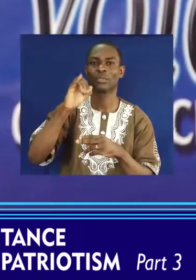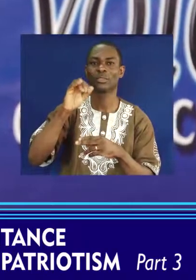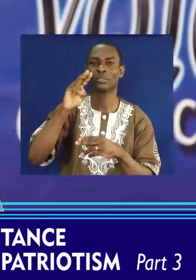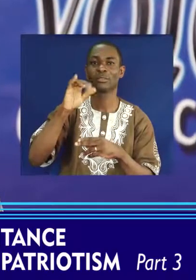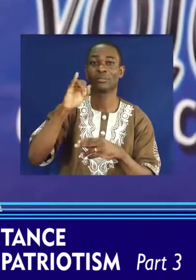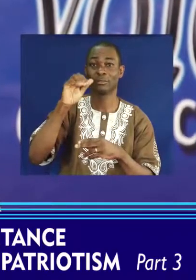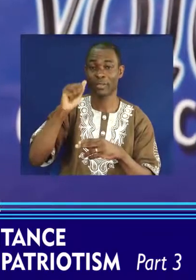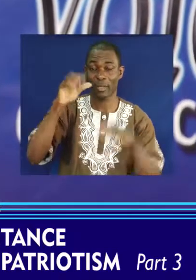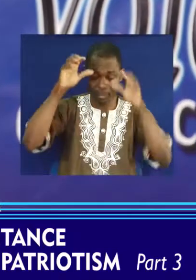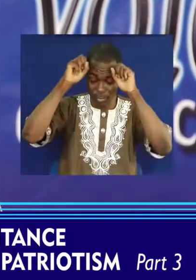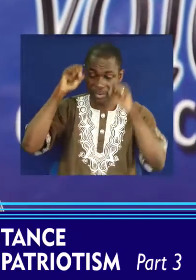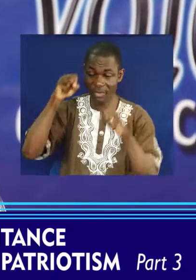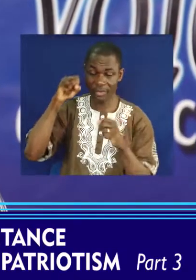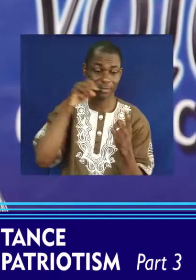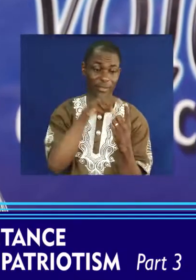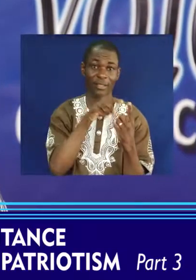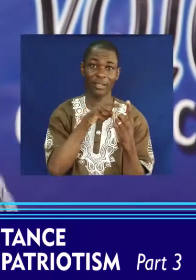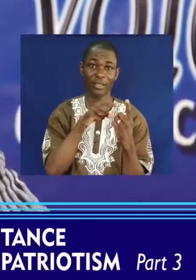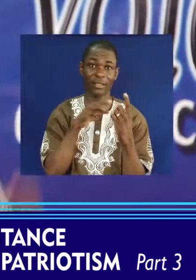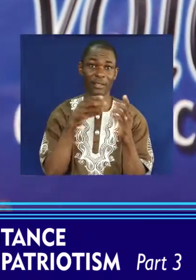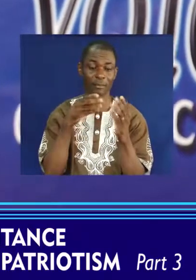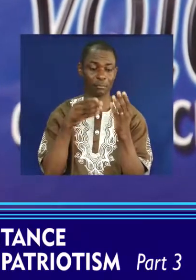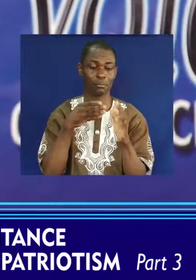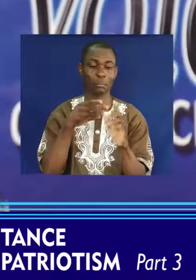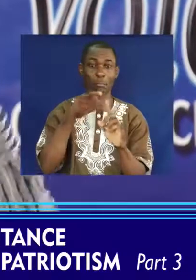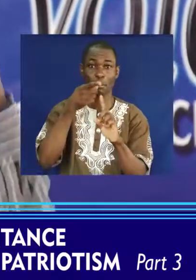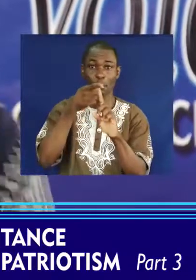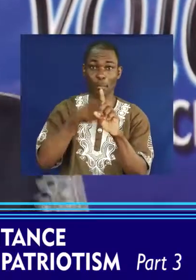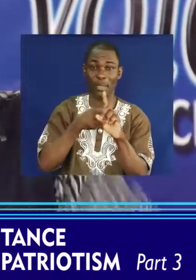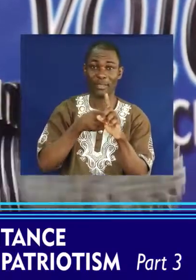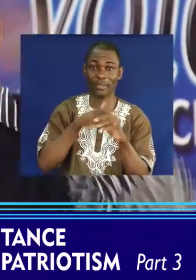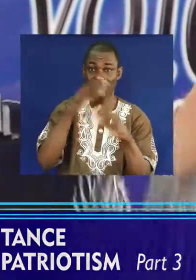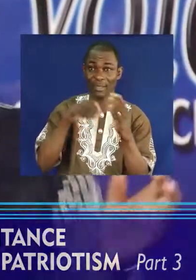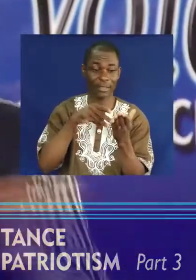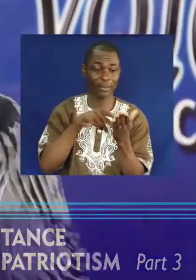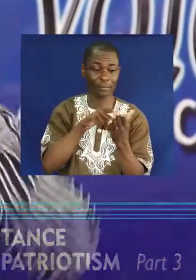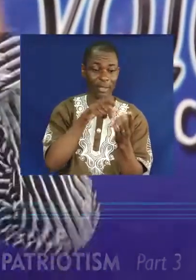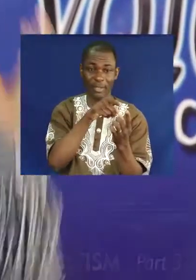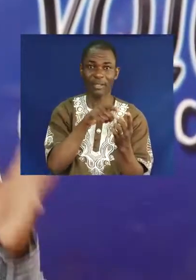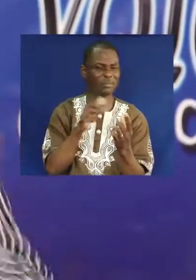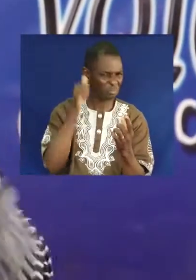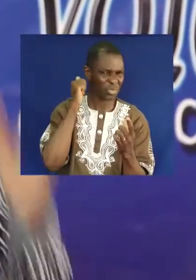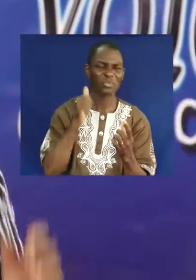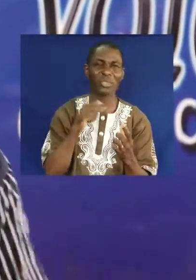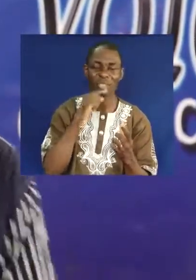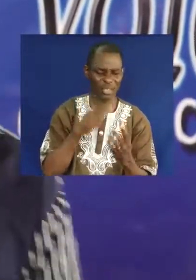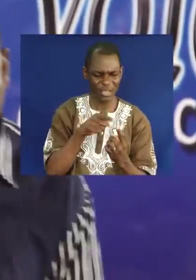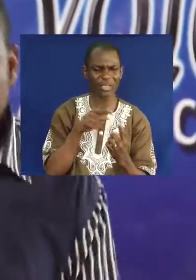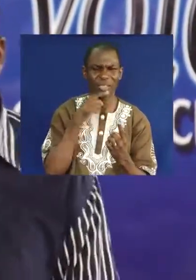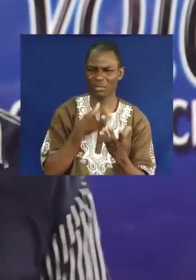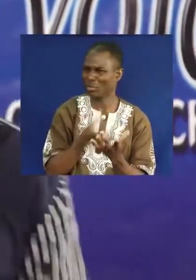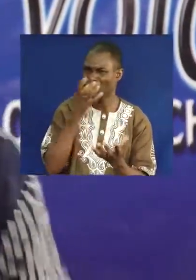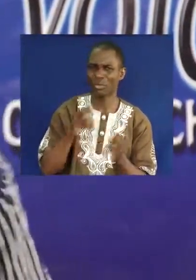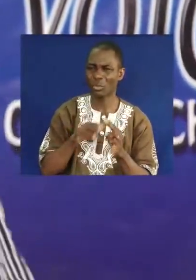wonye e wo man imuda MP fo no na ye gina kire ni ye je ho en wo sika wo sika MP